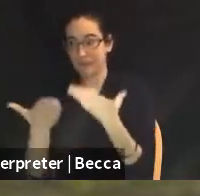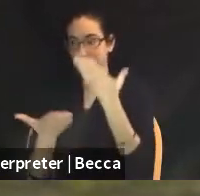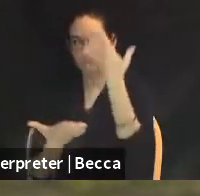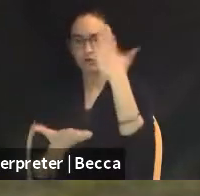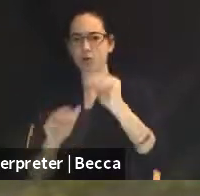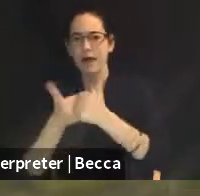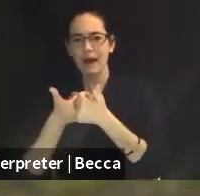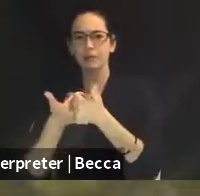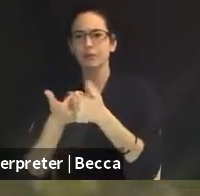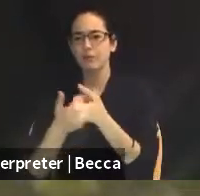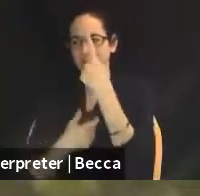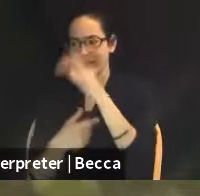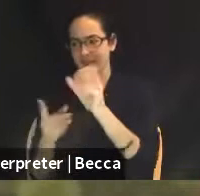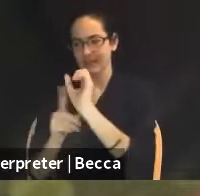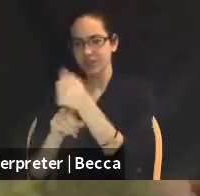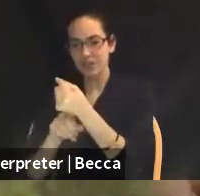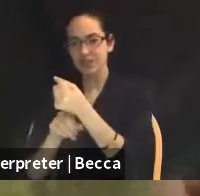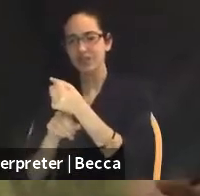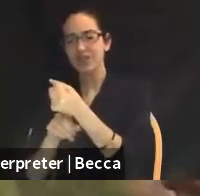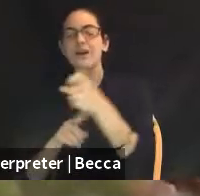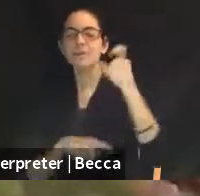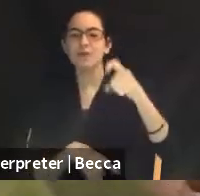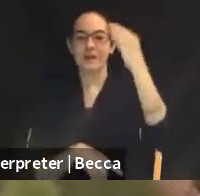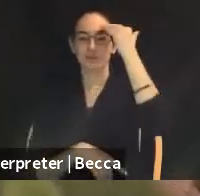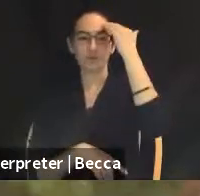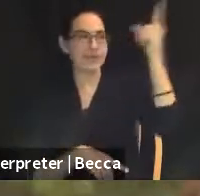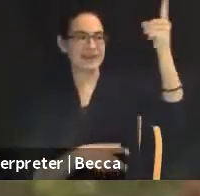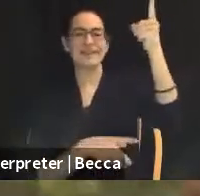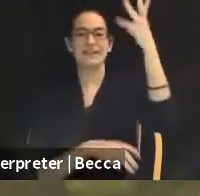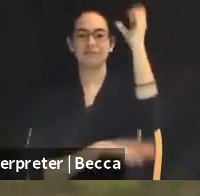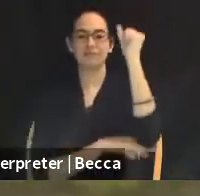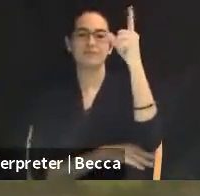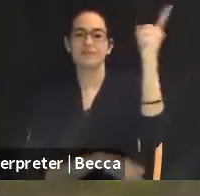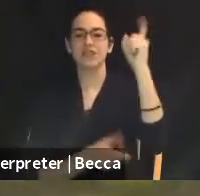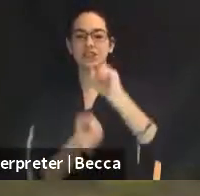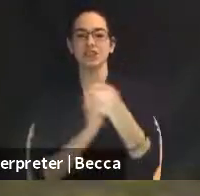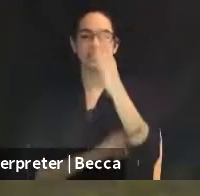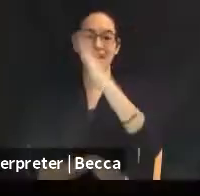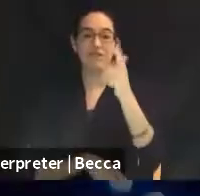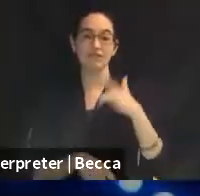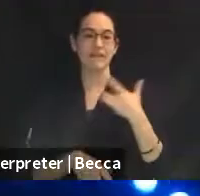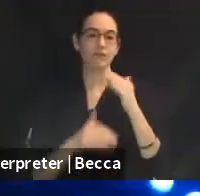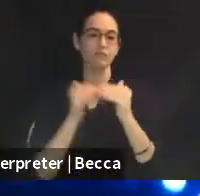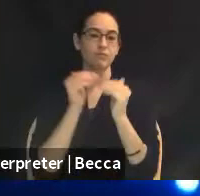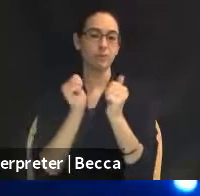in light of what he said, that you just have to know he doesn't change. And that does bring me a lot of comfort.